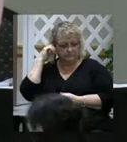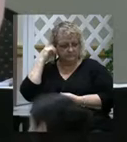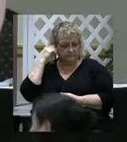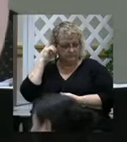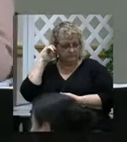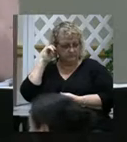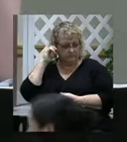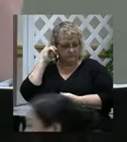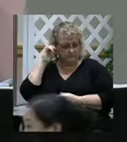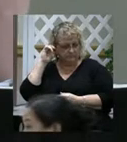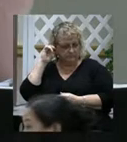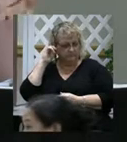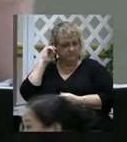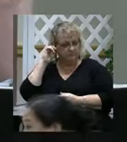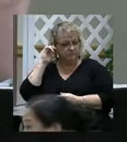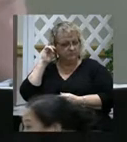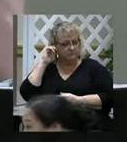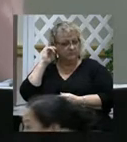So